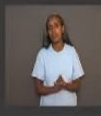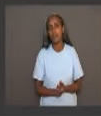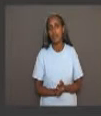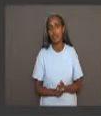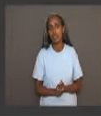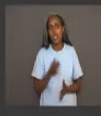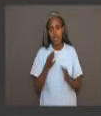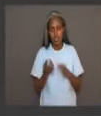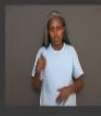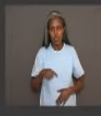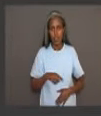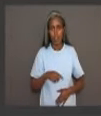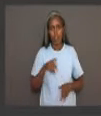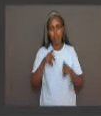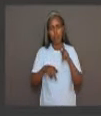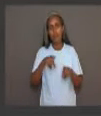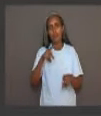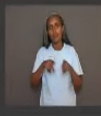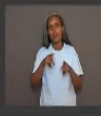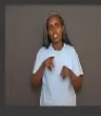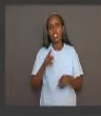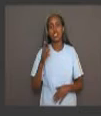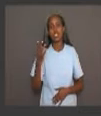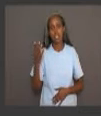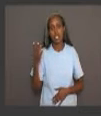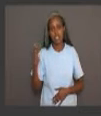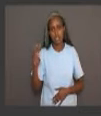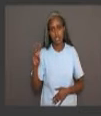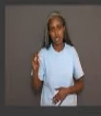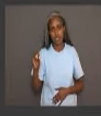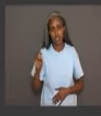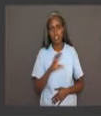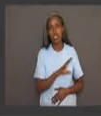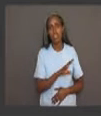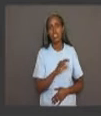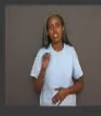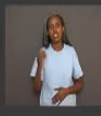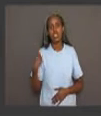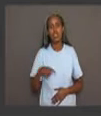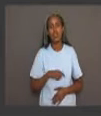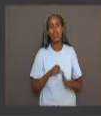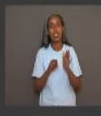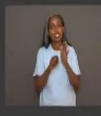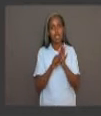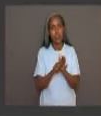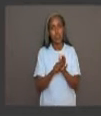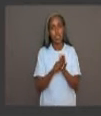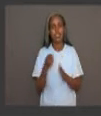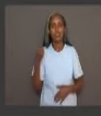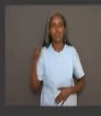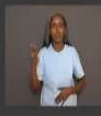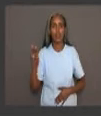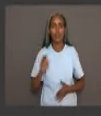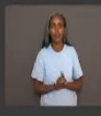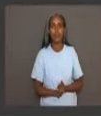If our population is 60 and our sample is